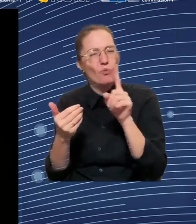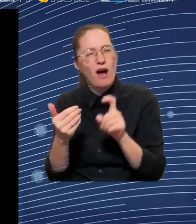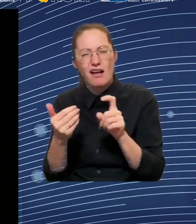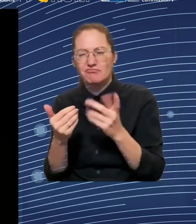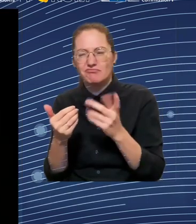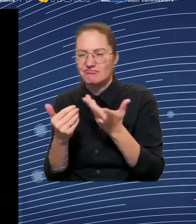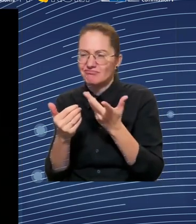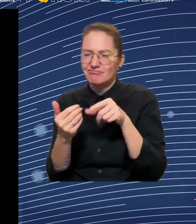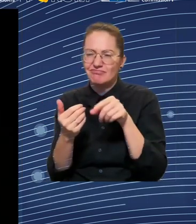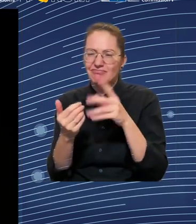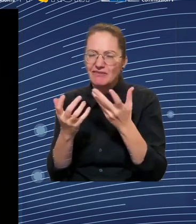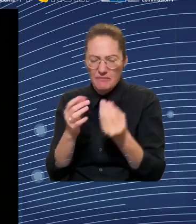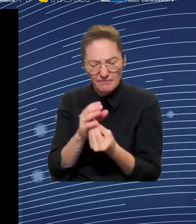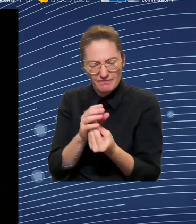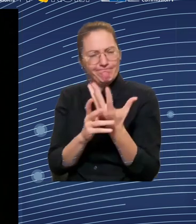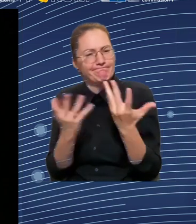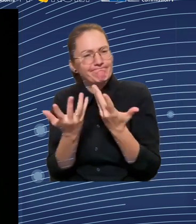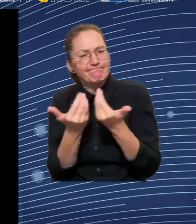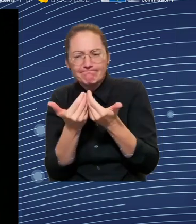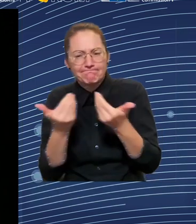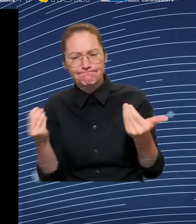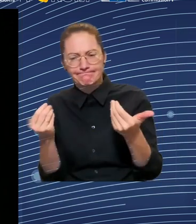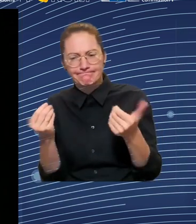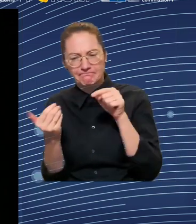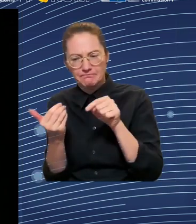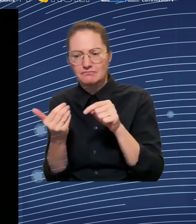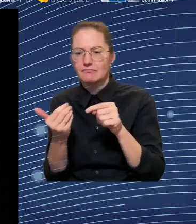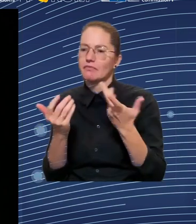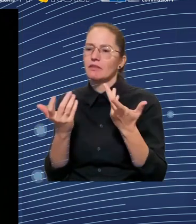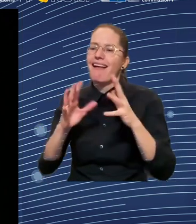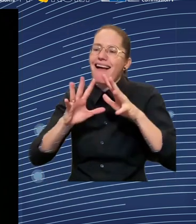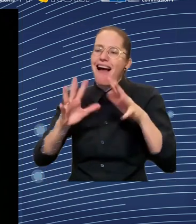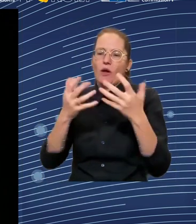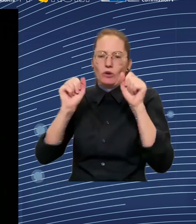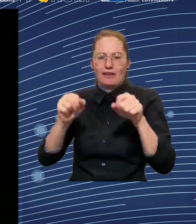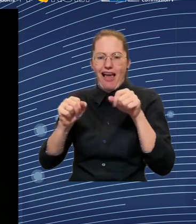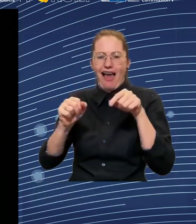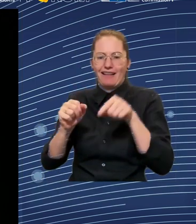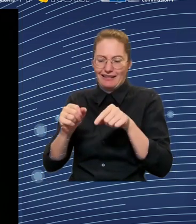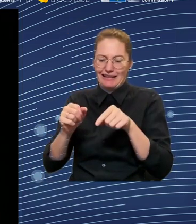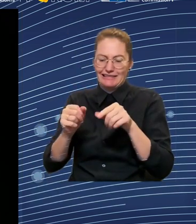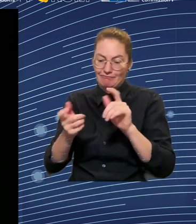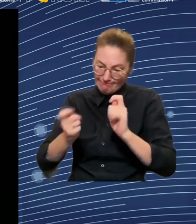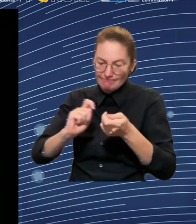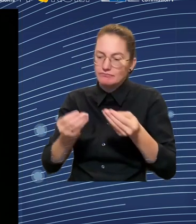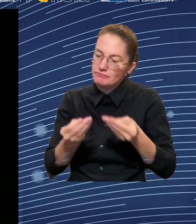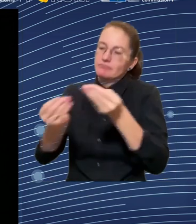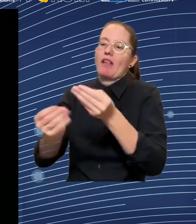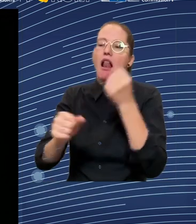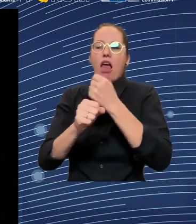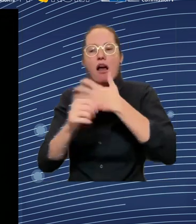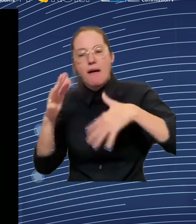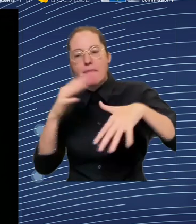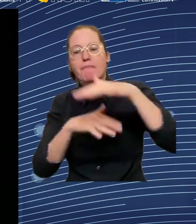invitation, for having Aigi in this panel. And also congratulations for colleagues in the Commission for producing this really excellent and